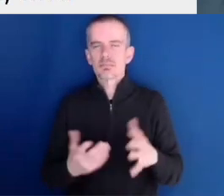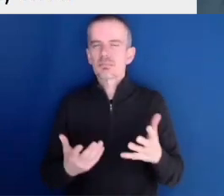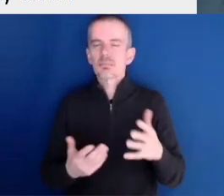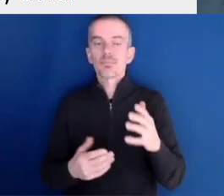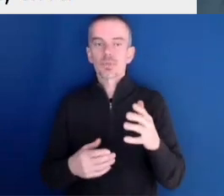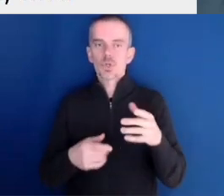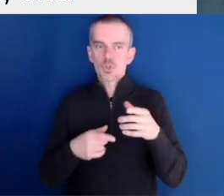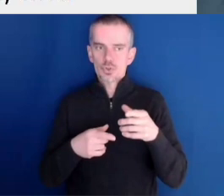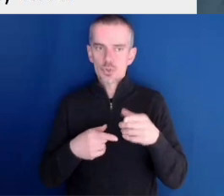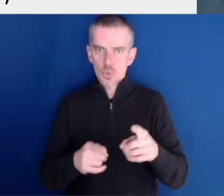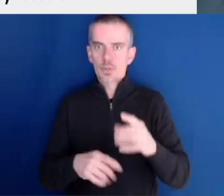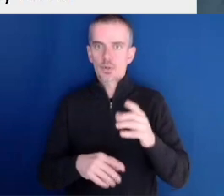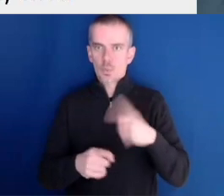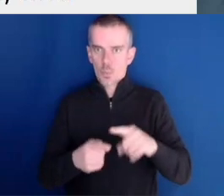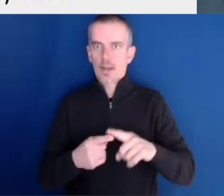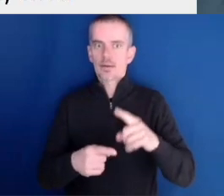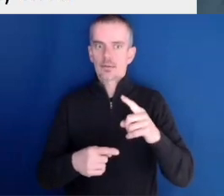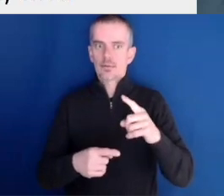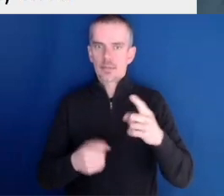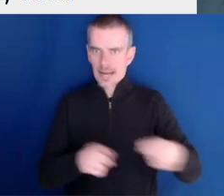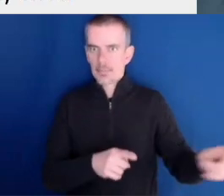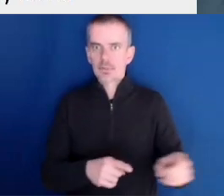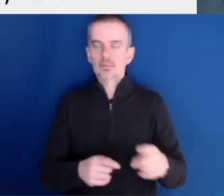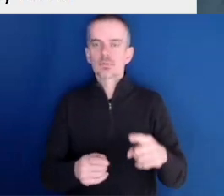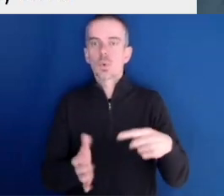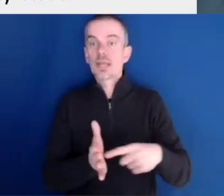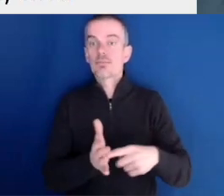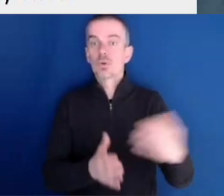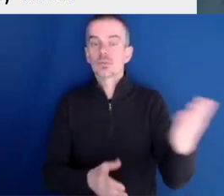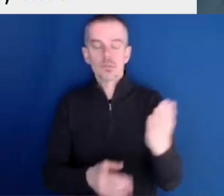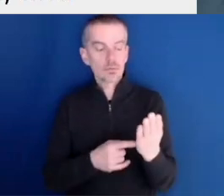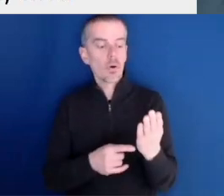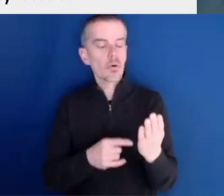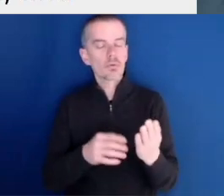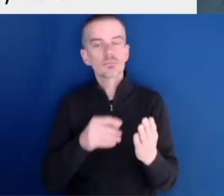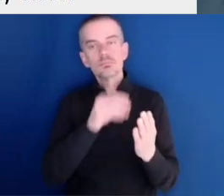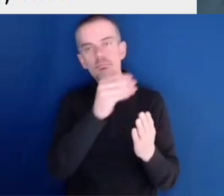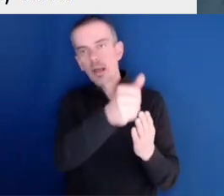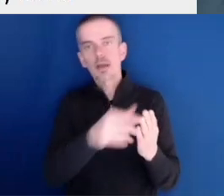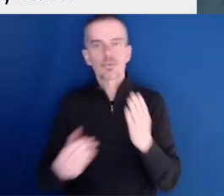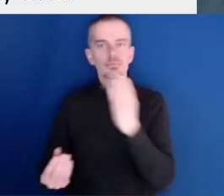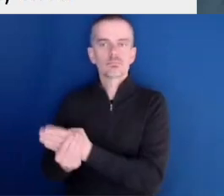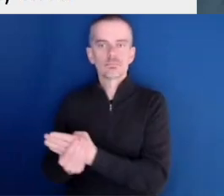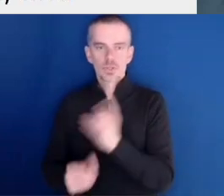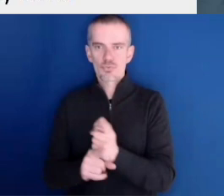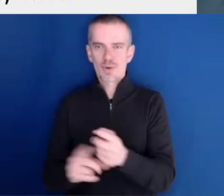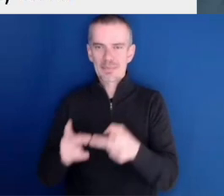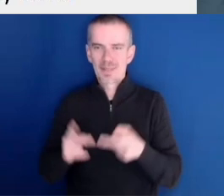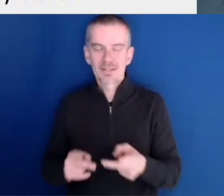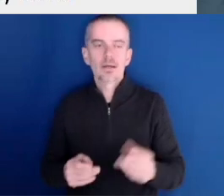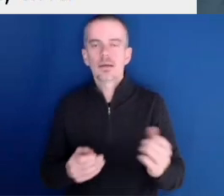as those expenses come up, right? So as you get an invoice, you file it in the appropriate folder. It's a lot easier